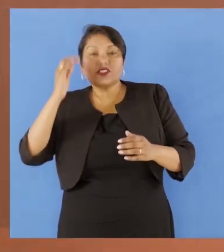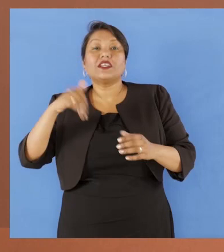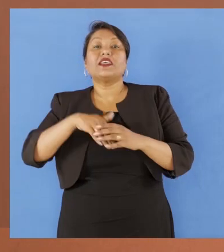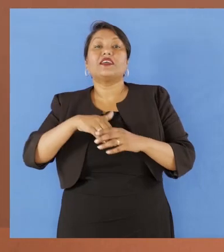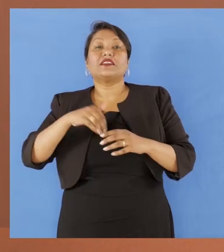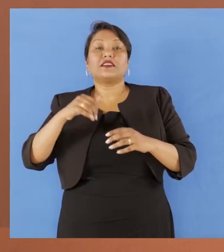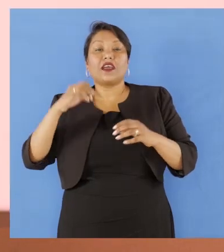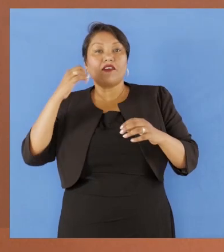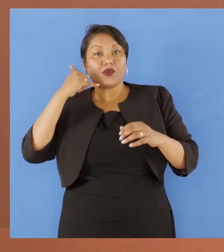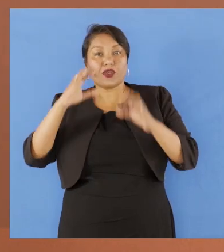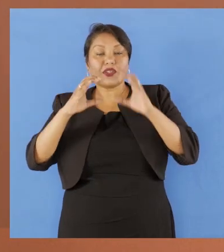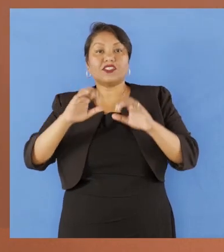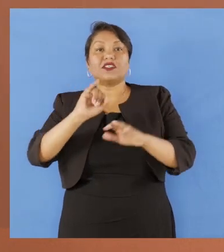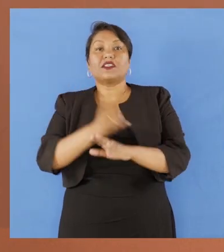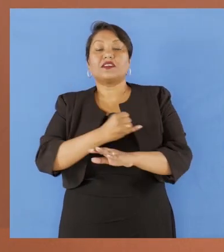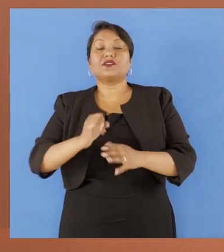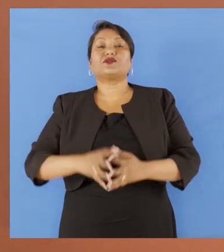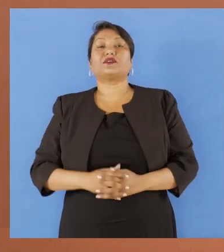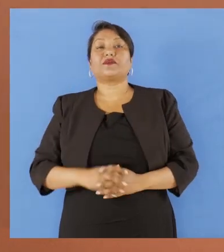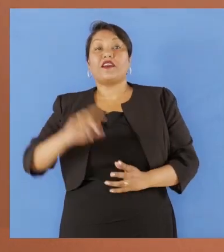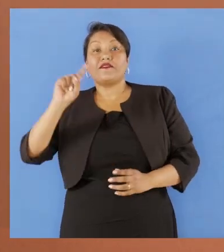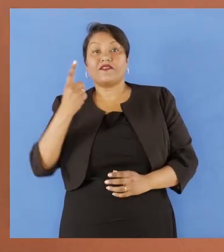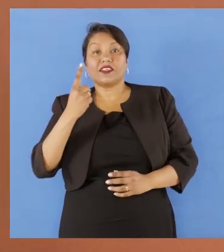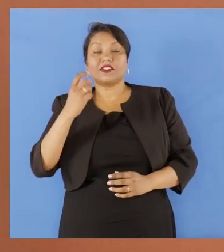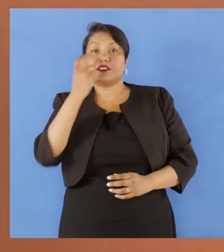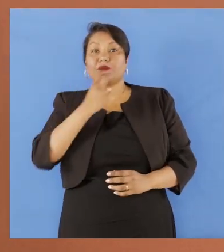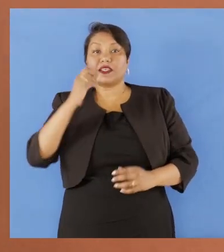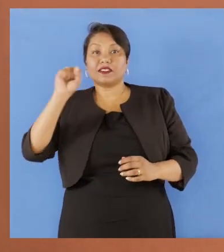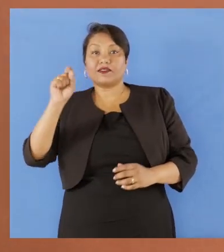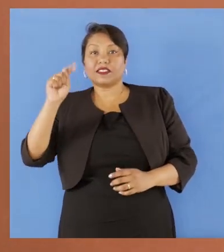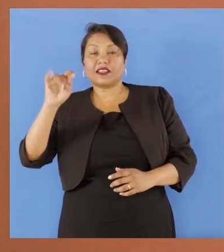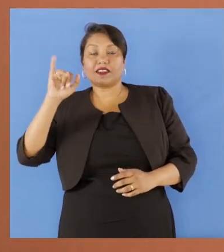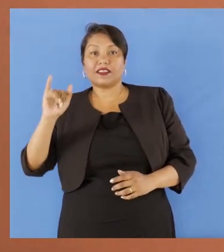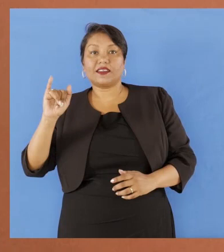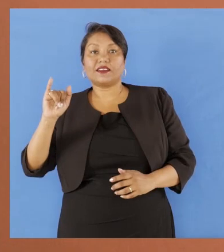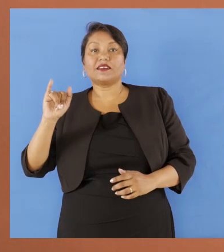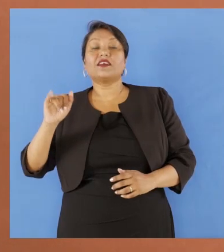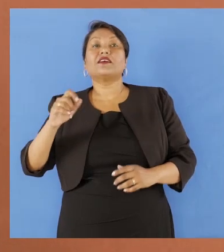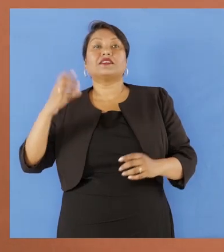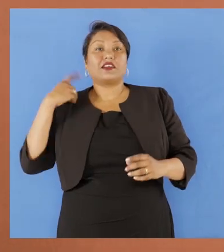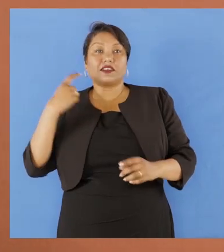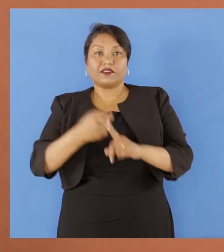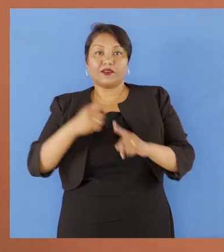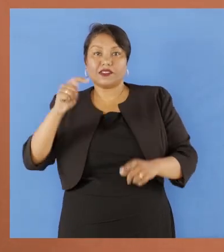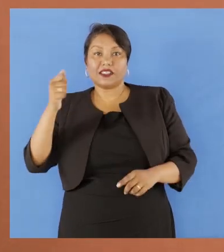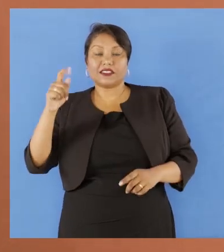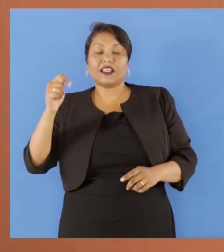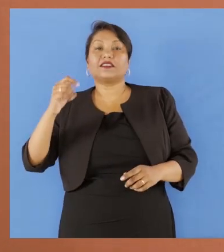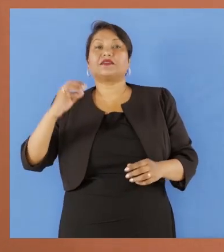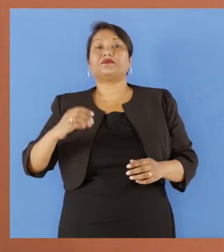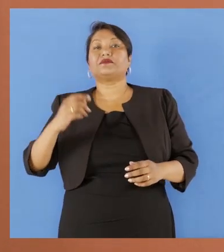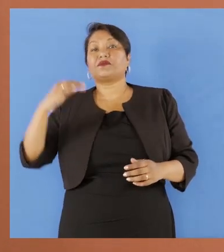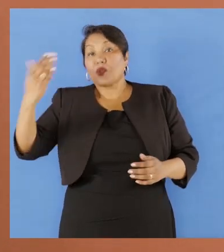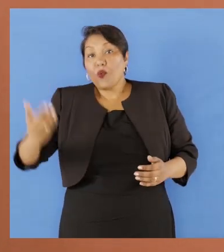telecommunication education and awareness. The first contributor was Mr. Stephen Tang Nian, who is a member of the Board of Directors at TATT. Welcome